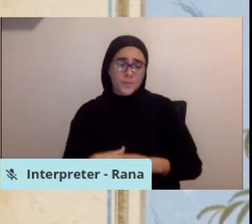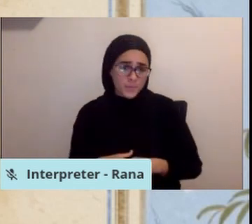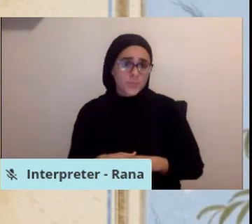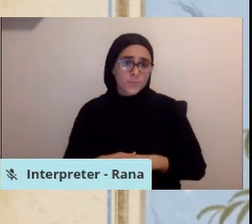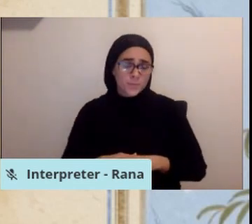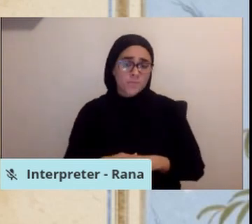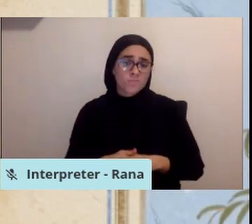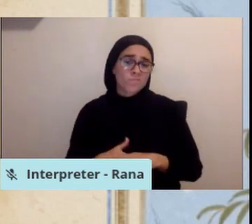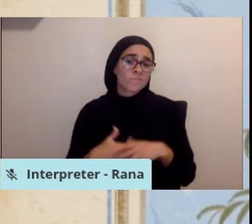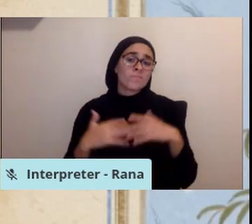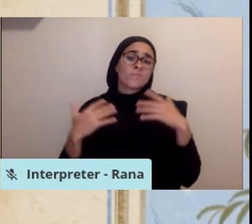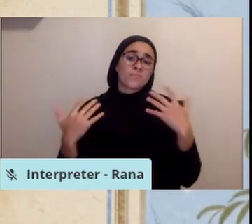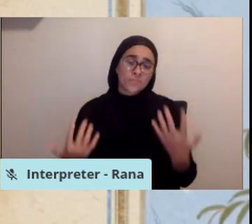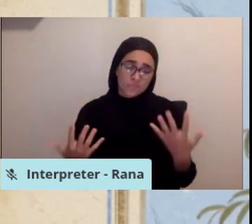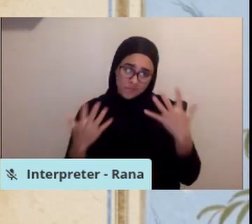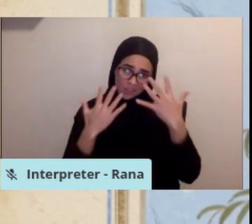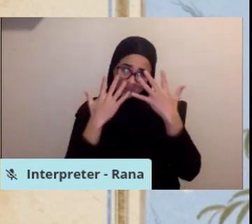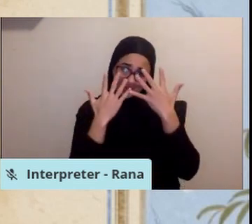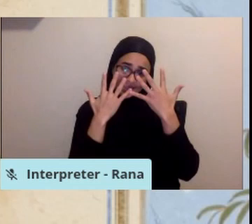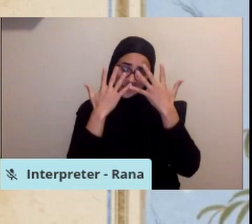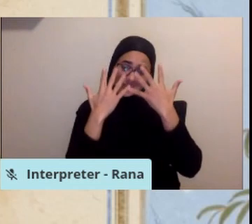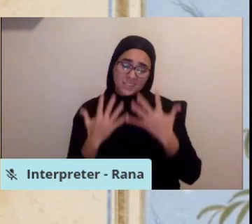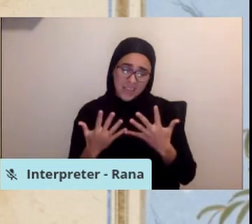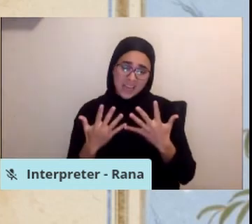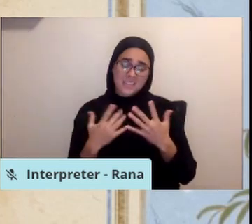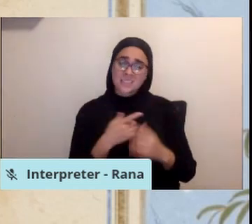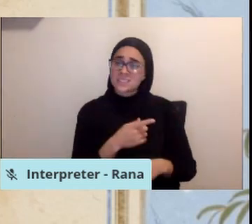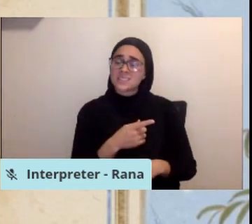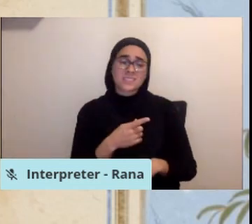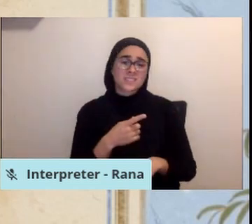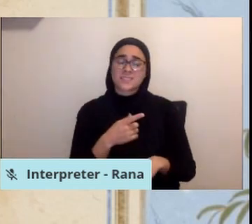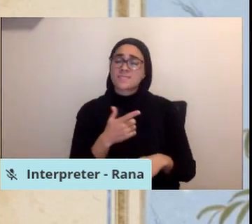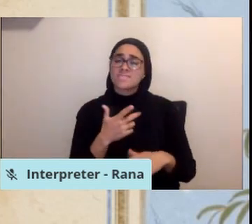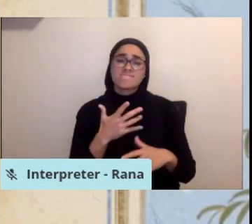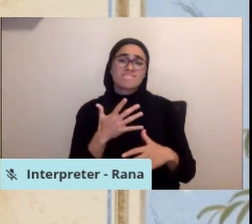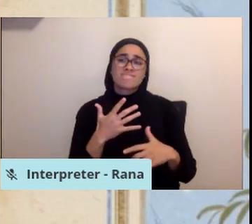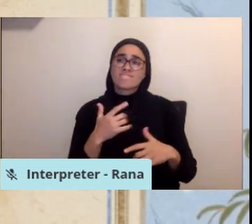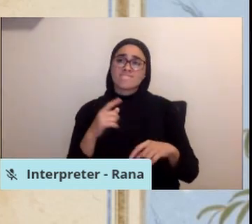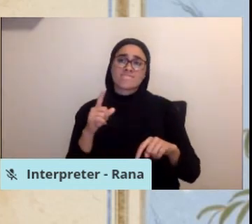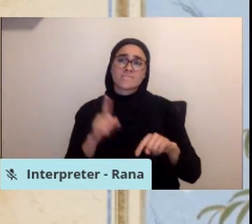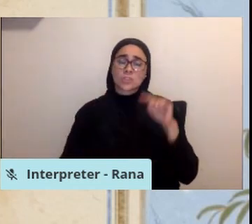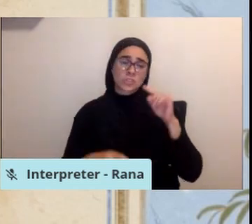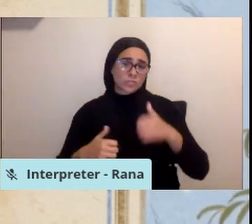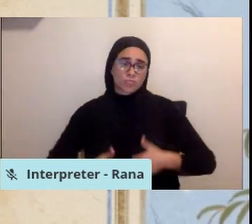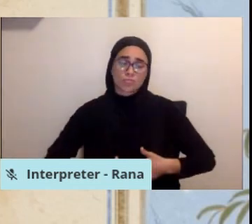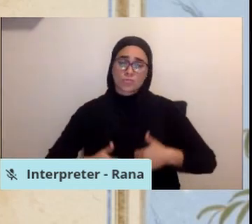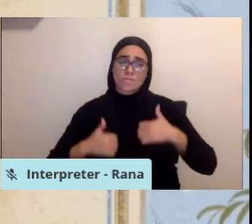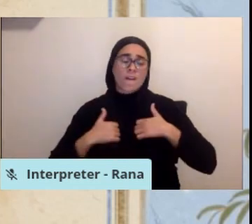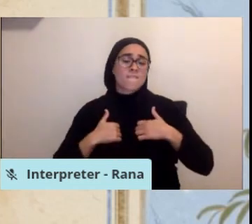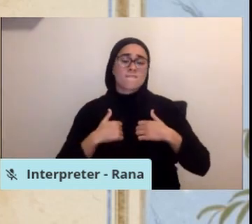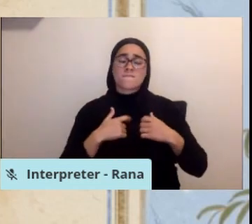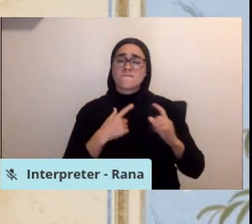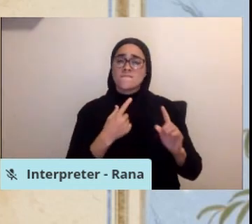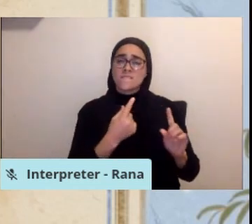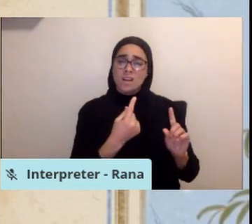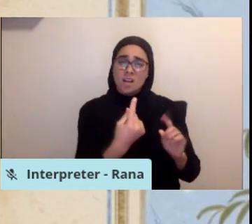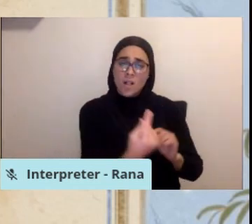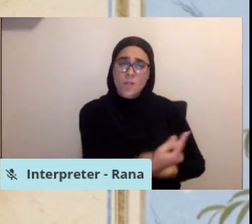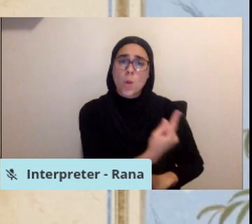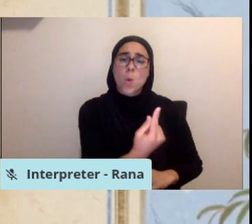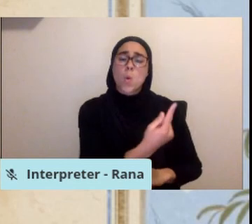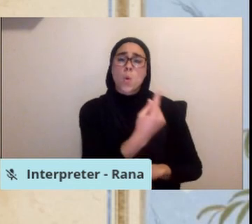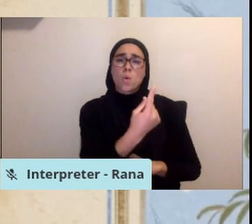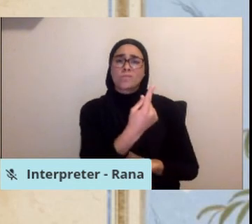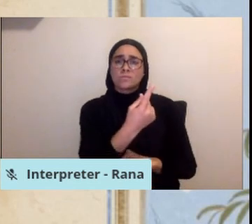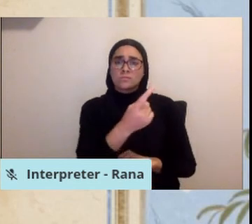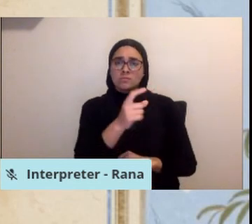Sadly, his survival was in danger and he was very alone. We felt in a time of critical